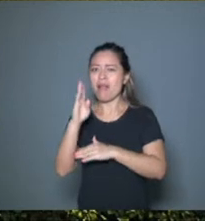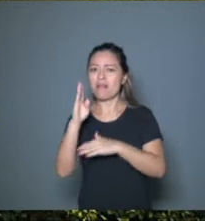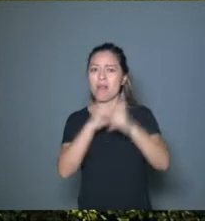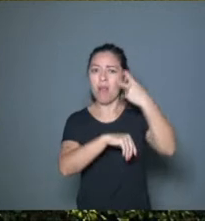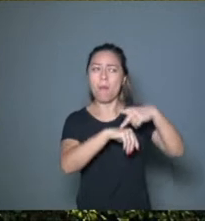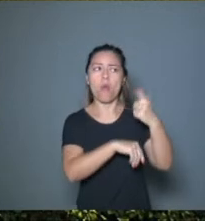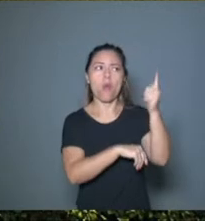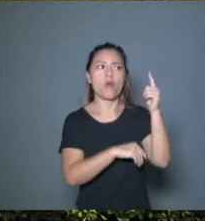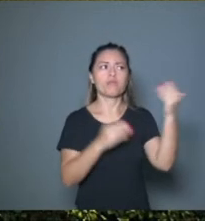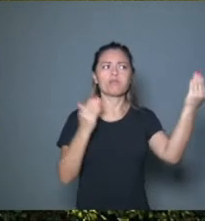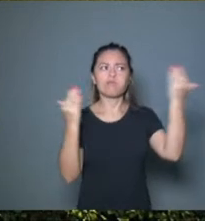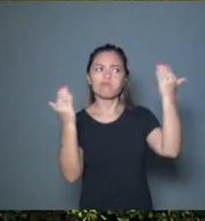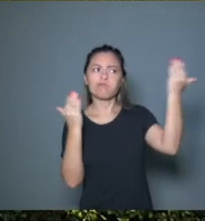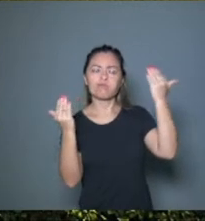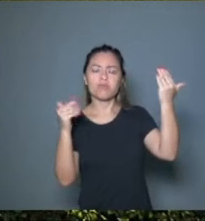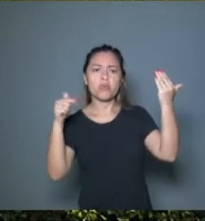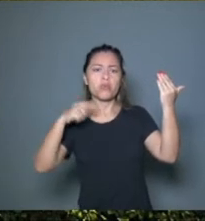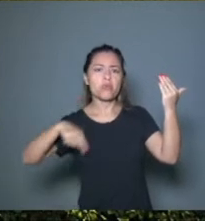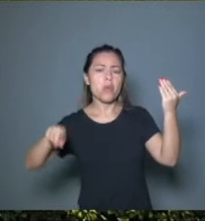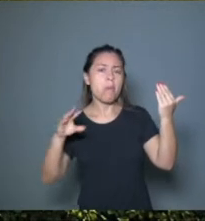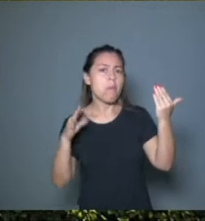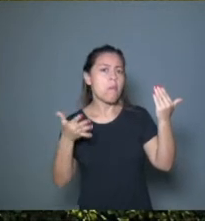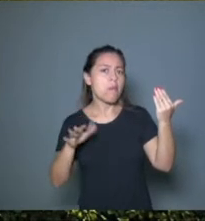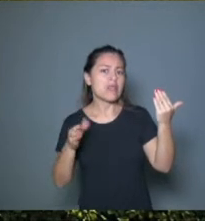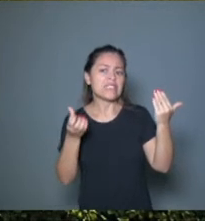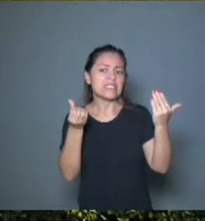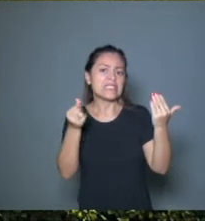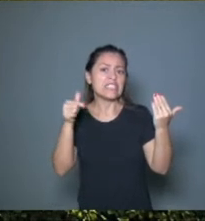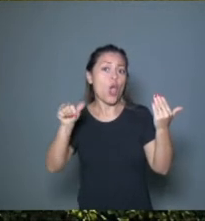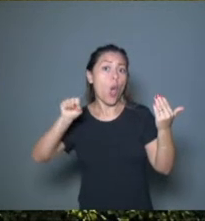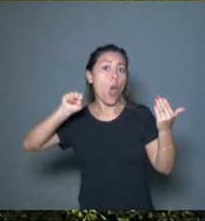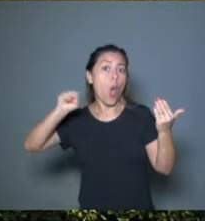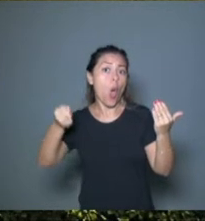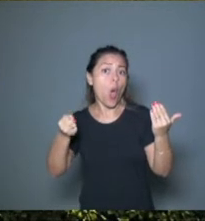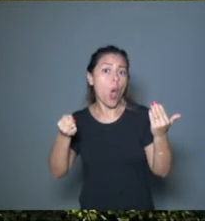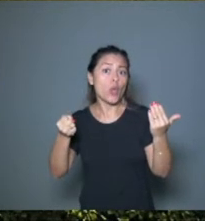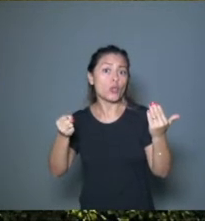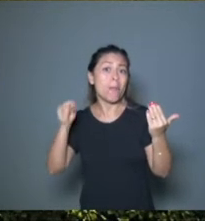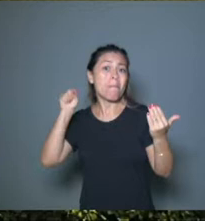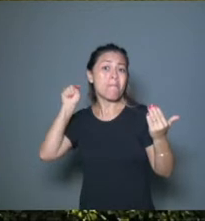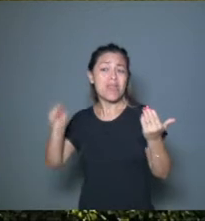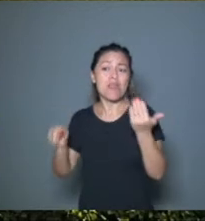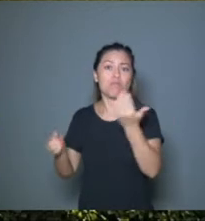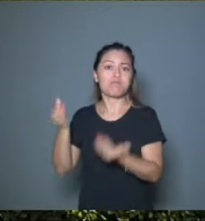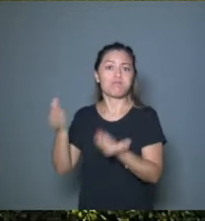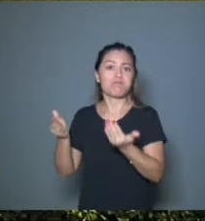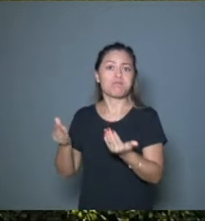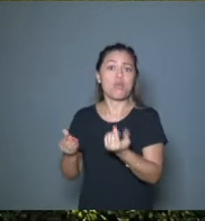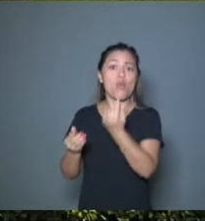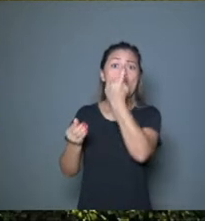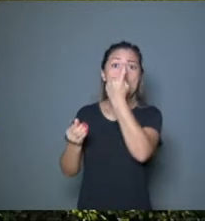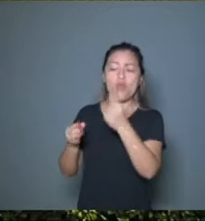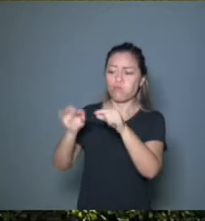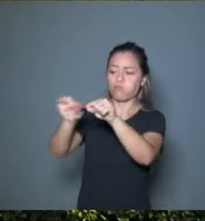in other countries. We are able to produce 6 to 7 tons per hectare